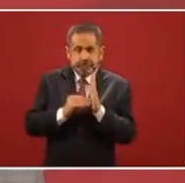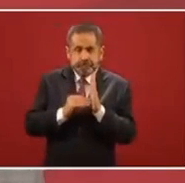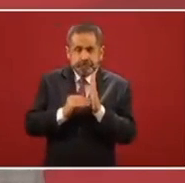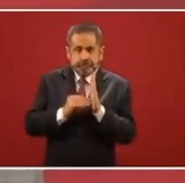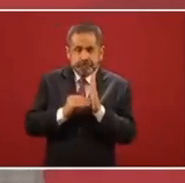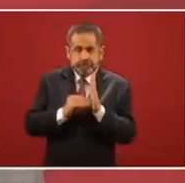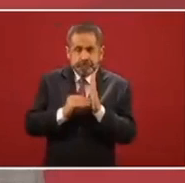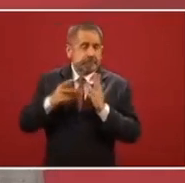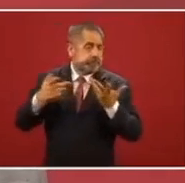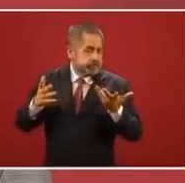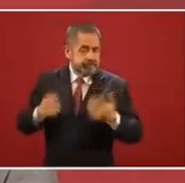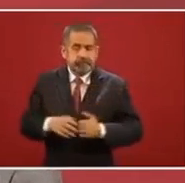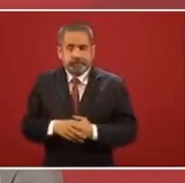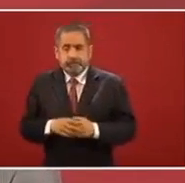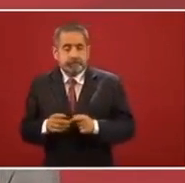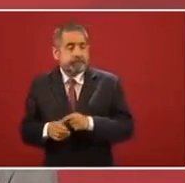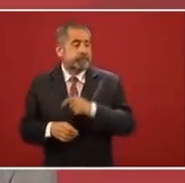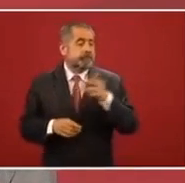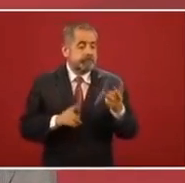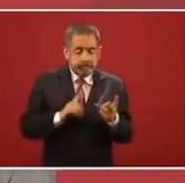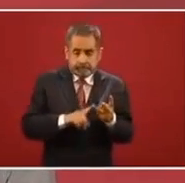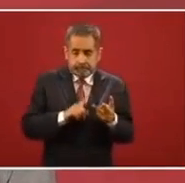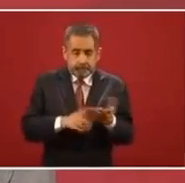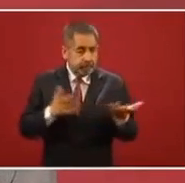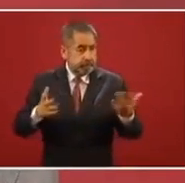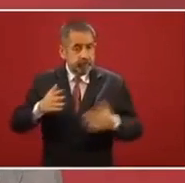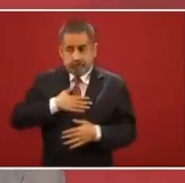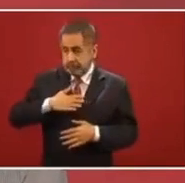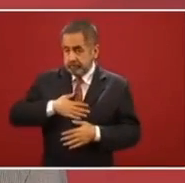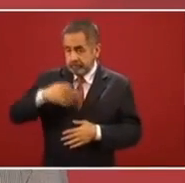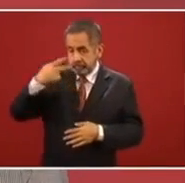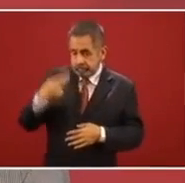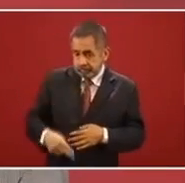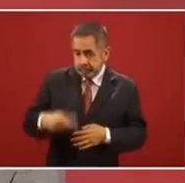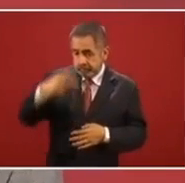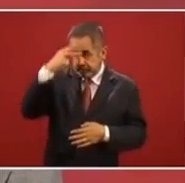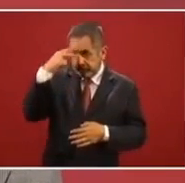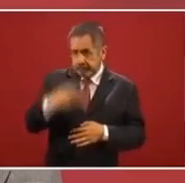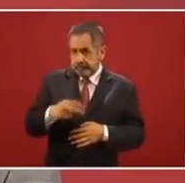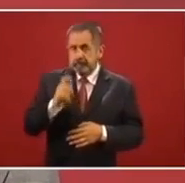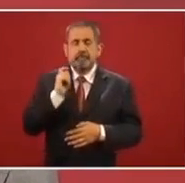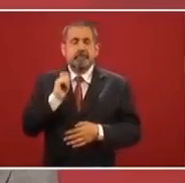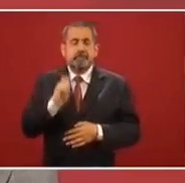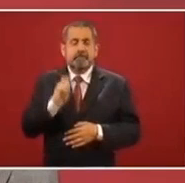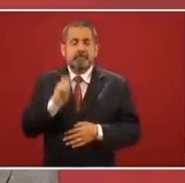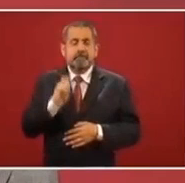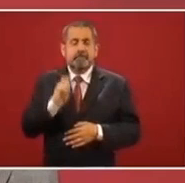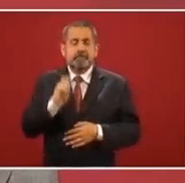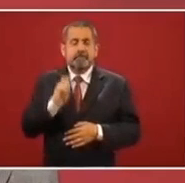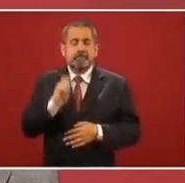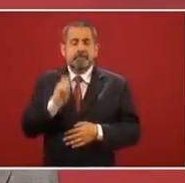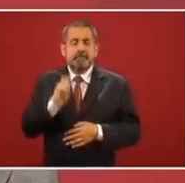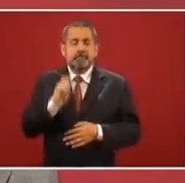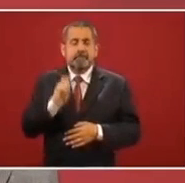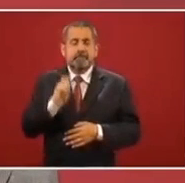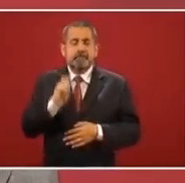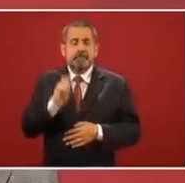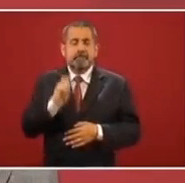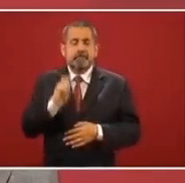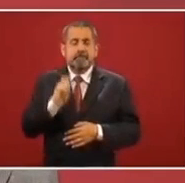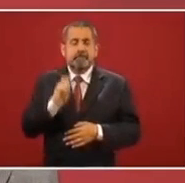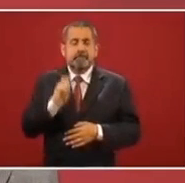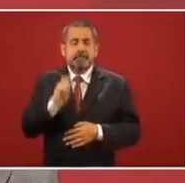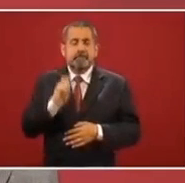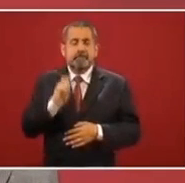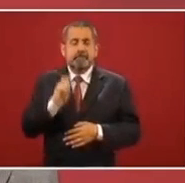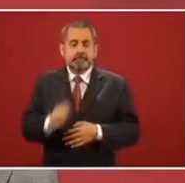areas of the states. En nuestro caso está plenamente identificado. But in our case, it is